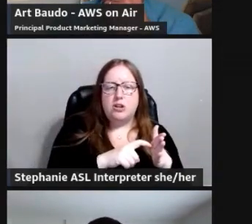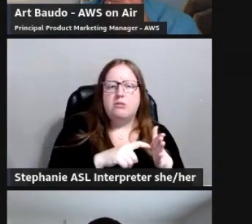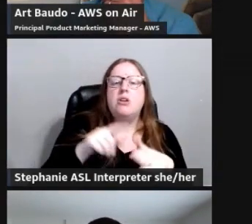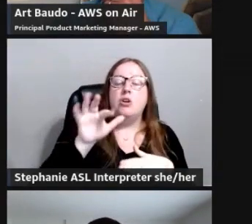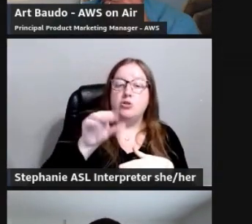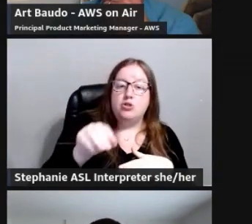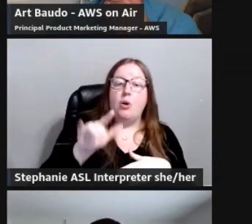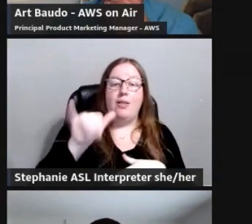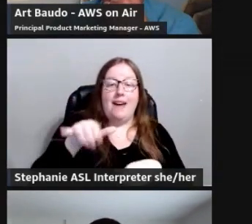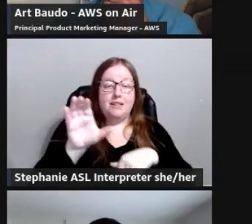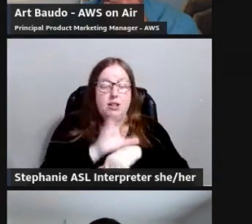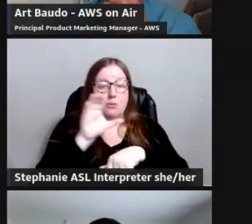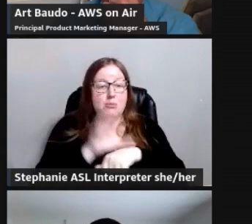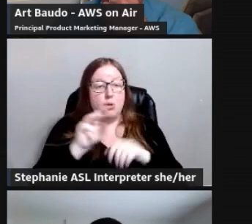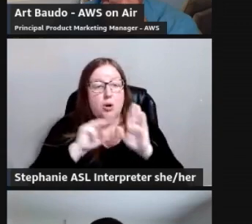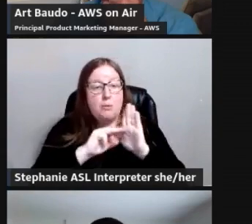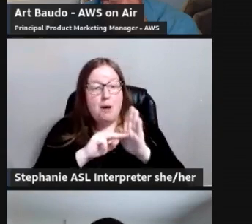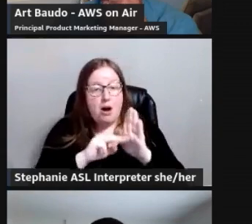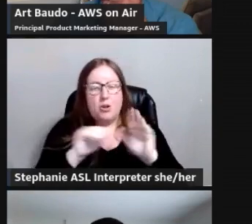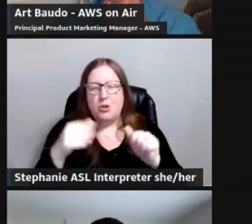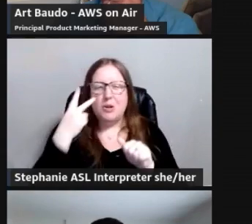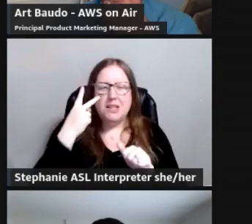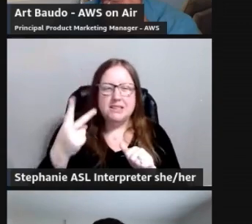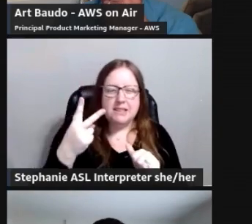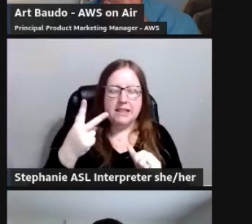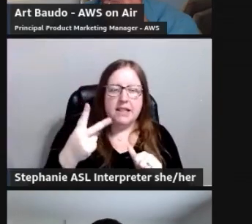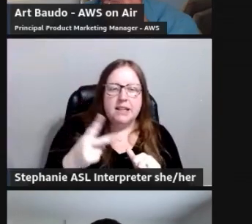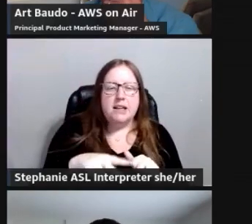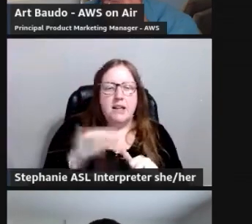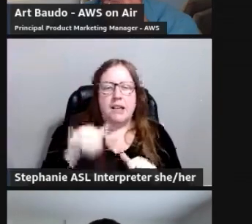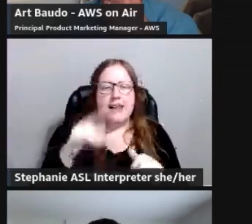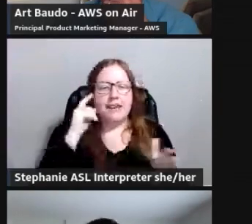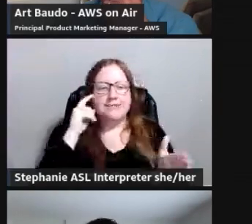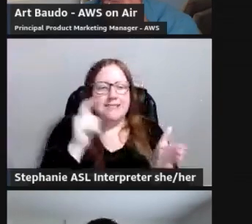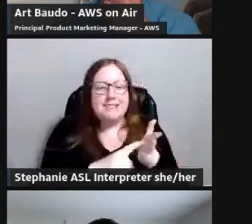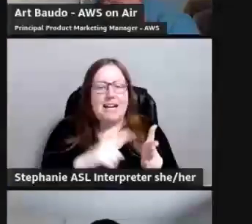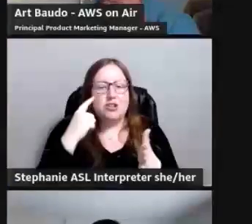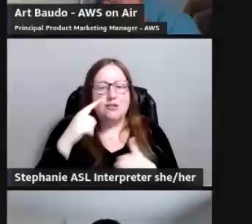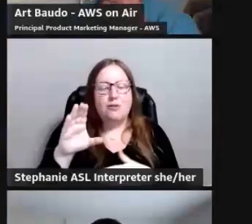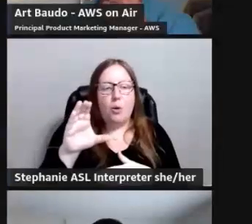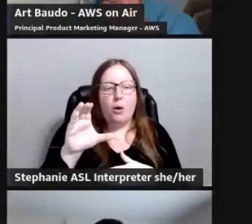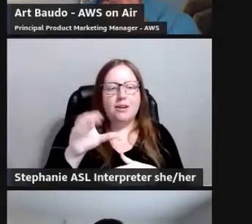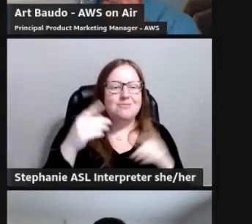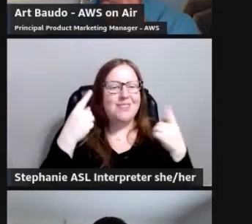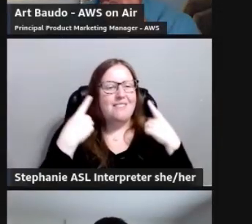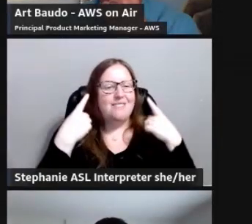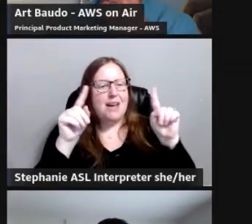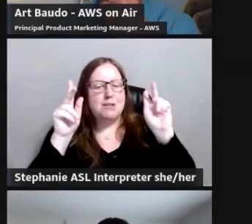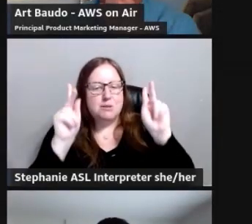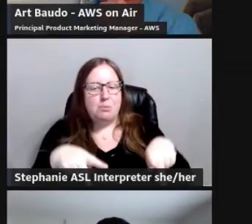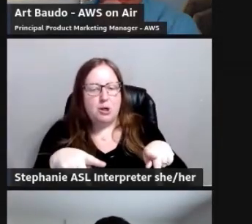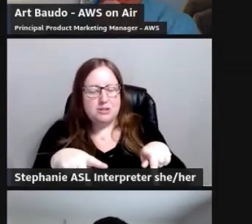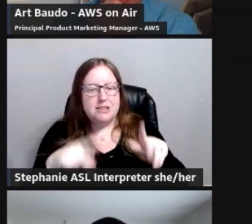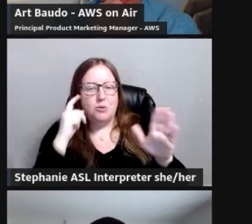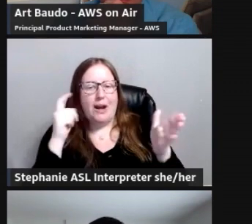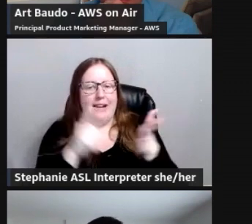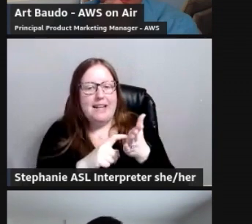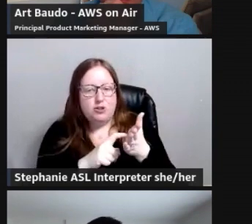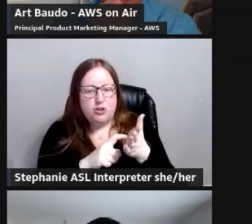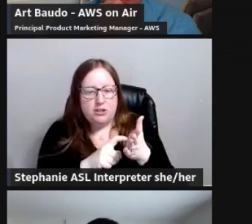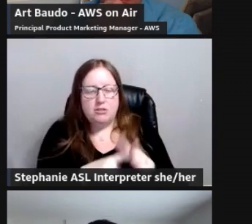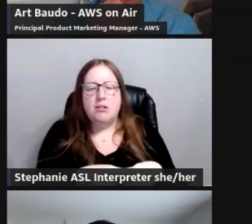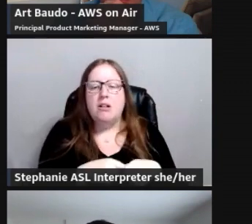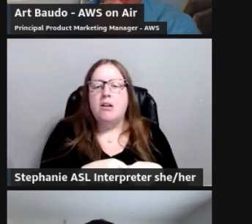model. You can see like examples like text detection or celebrity recognition. It can do without need for any